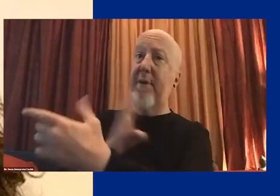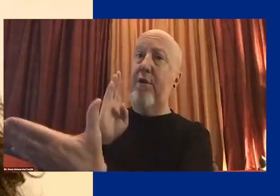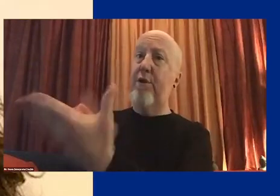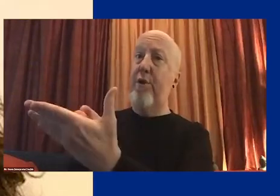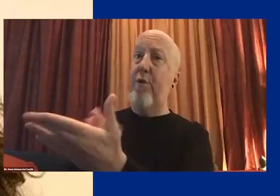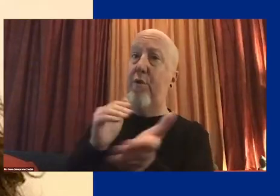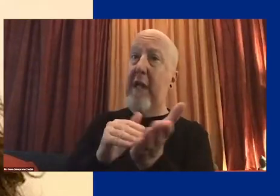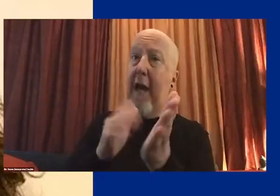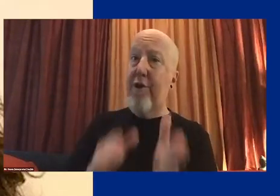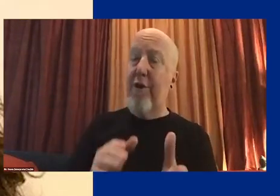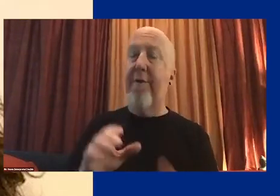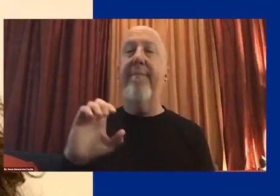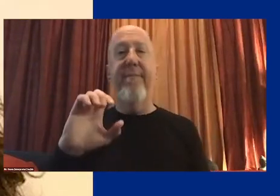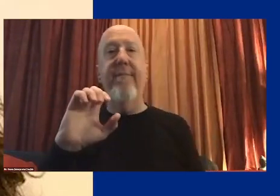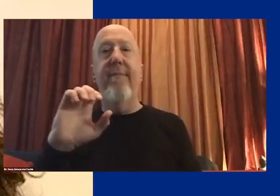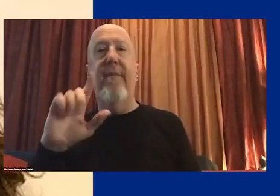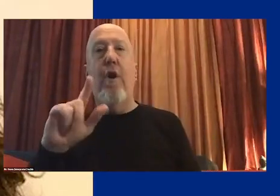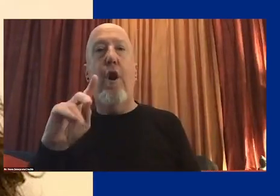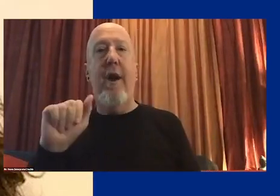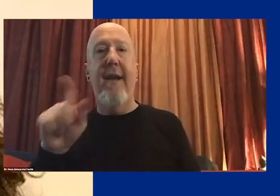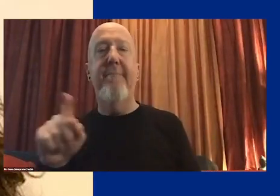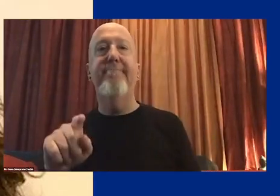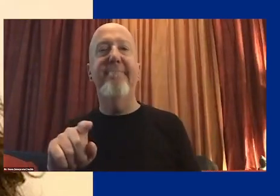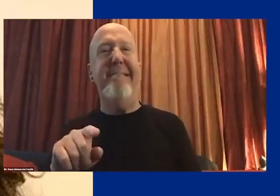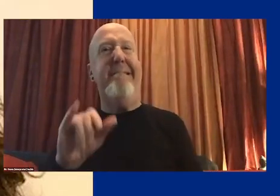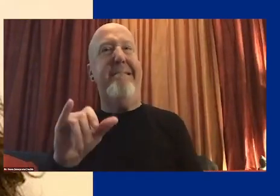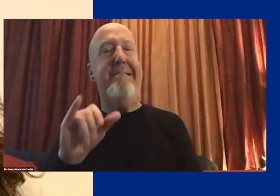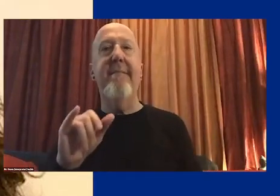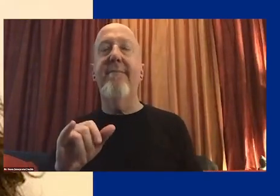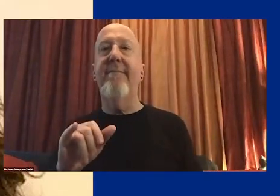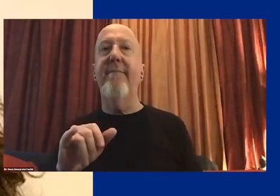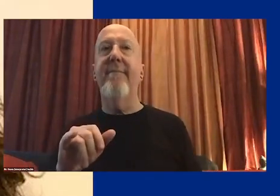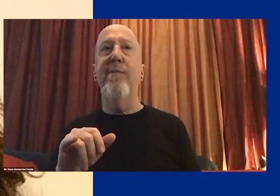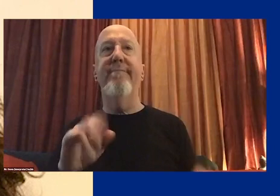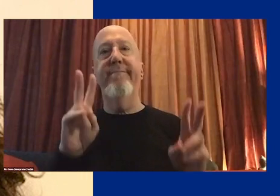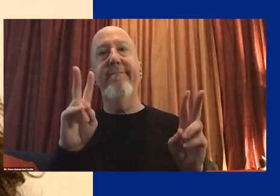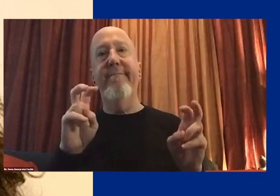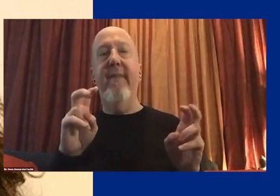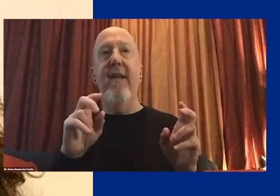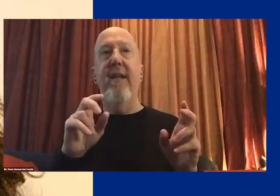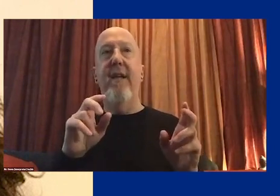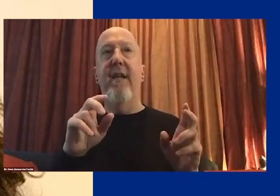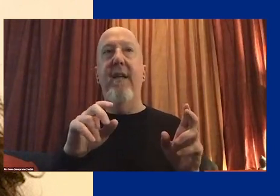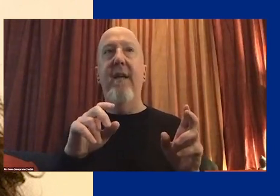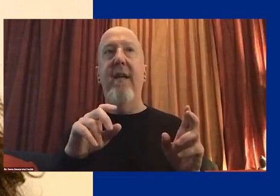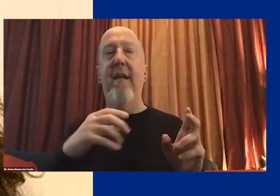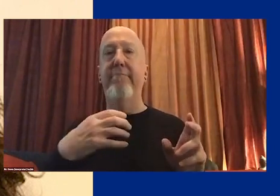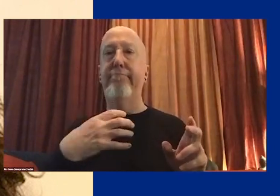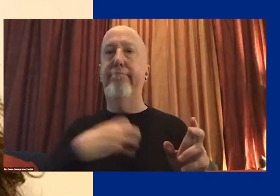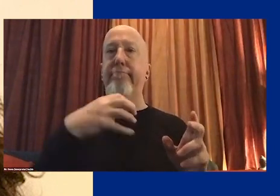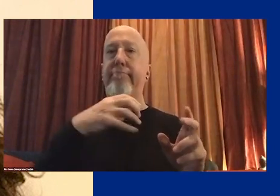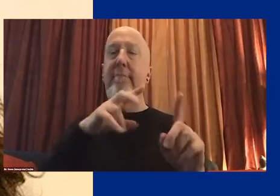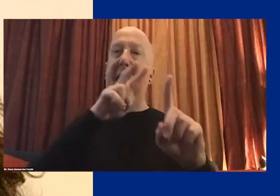That's a complicated, this is Claudia. The survivability, or whether claims, civil